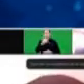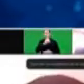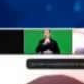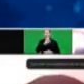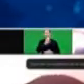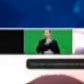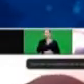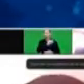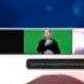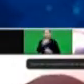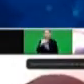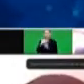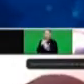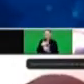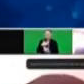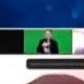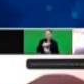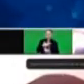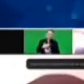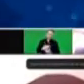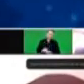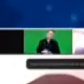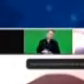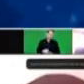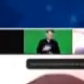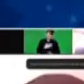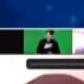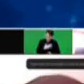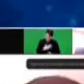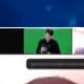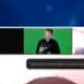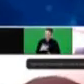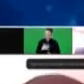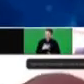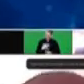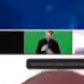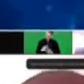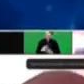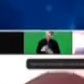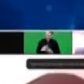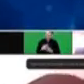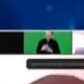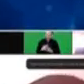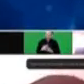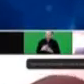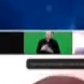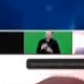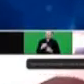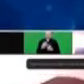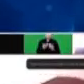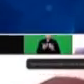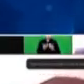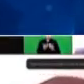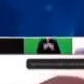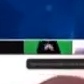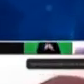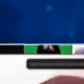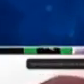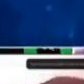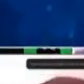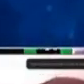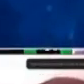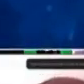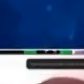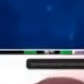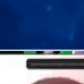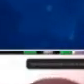me here with you. It's a pleasure for me and really an honor to represent this working group that we have conformed